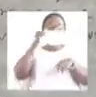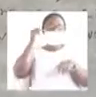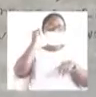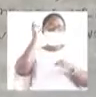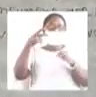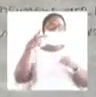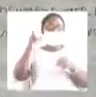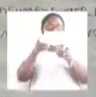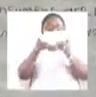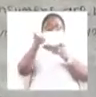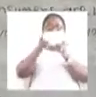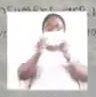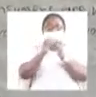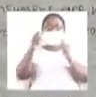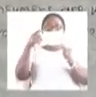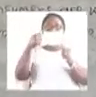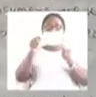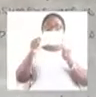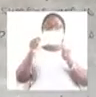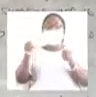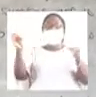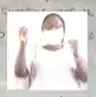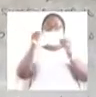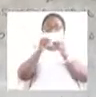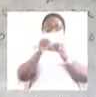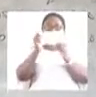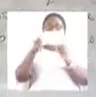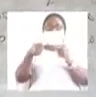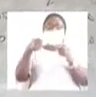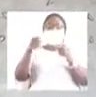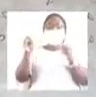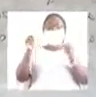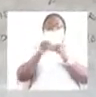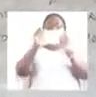have written the definition without that able, just quickly add the able.